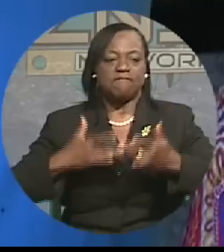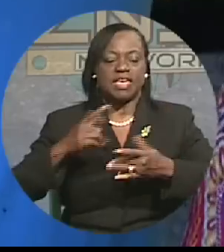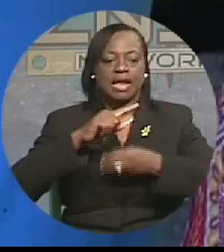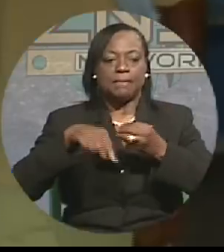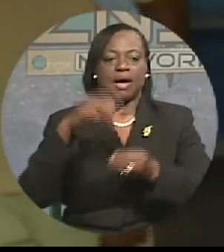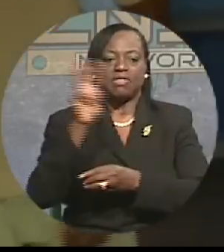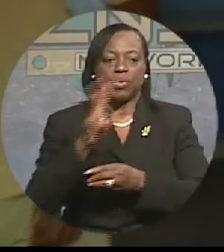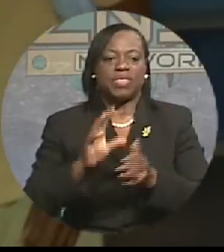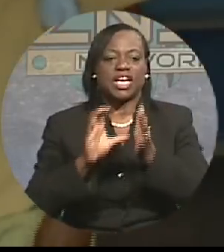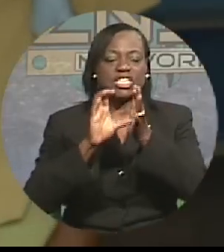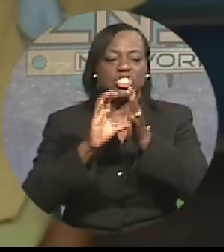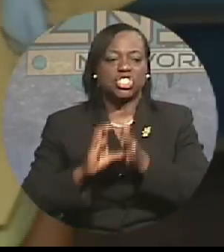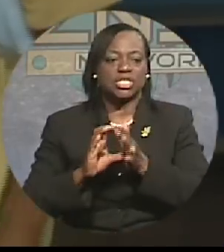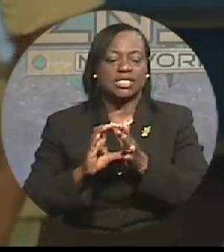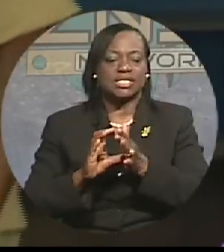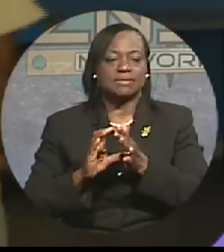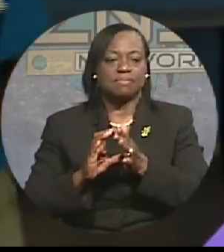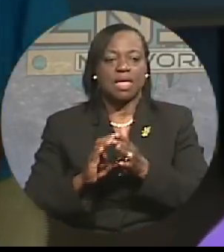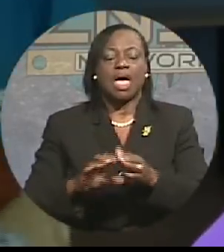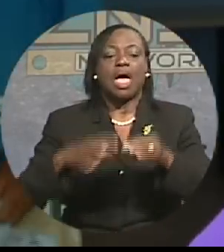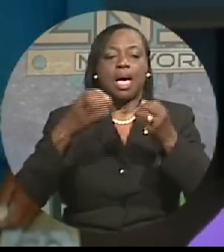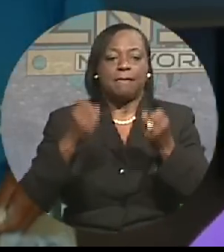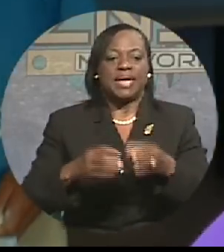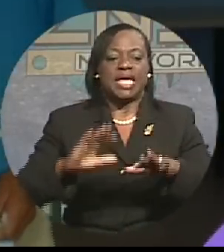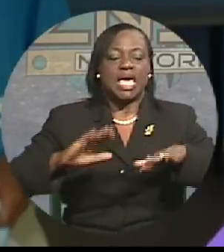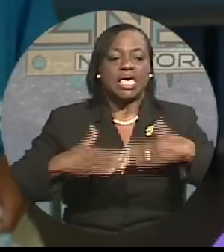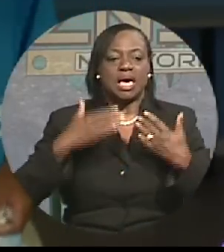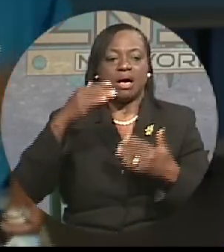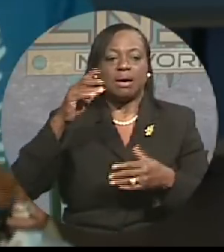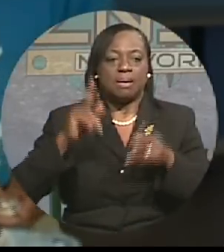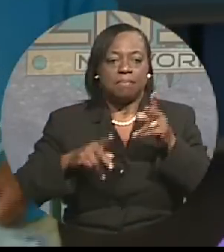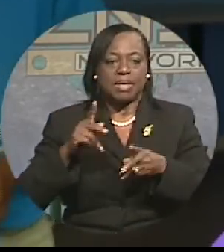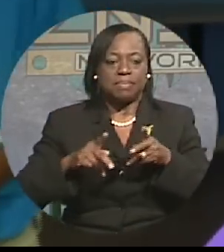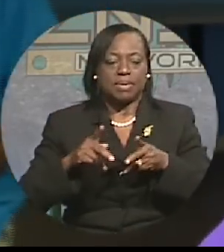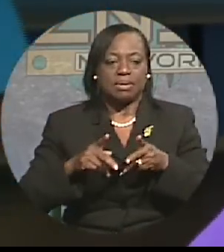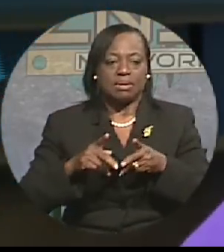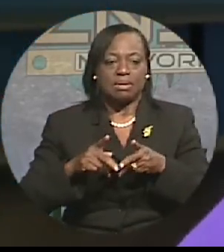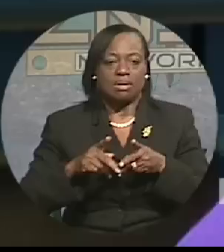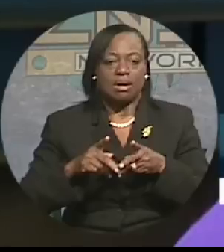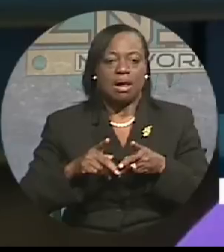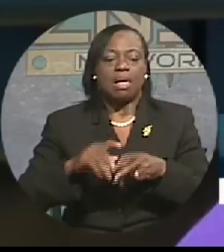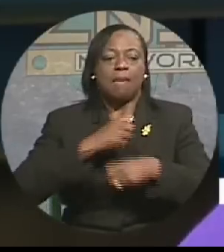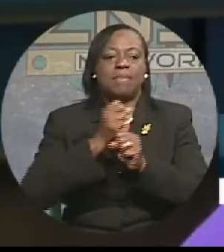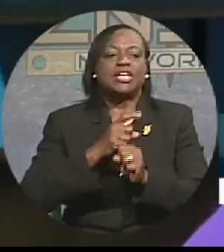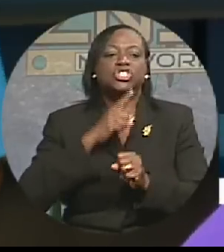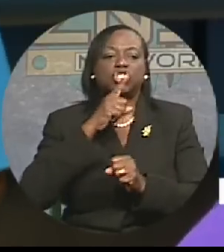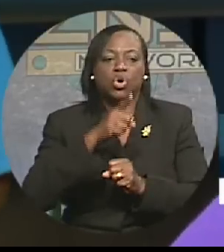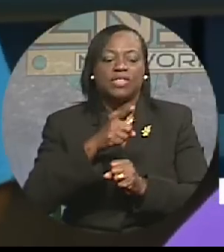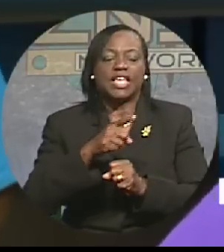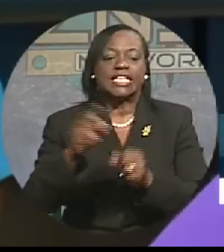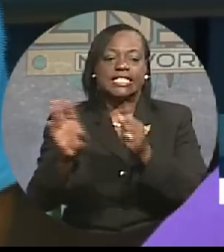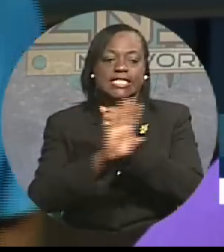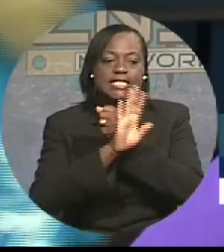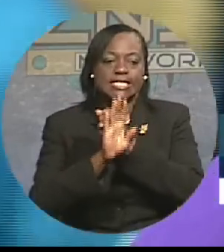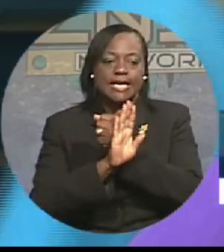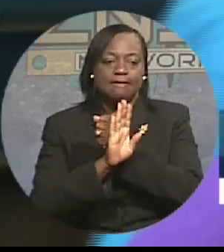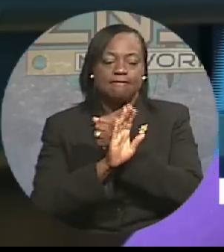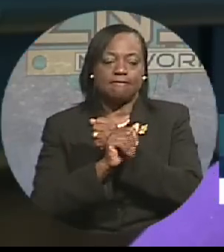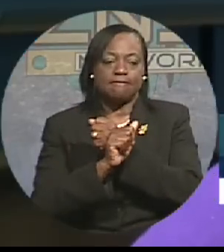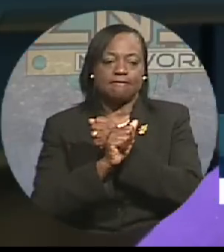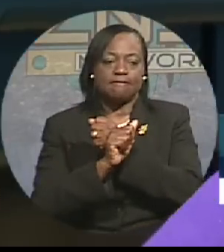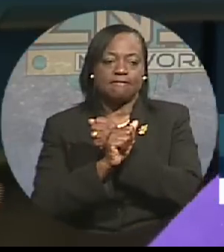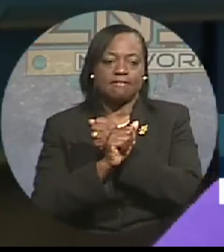on bay. A lot of kids. A lot of young people, and we want to make sure their safety is first in hand. And with